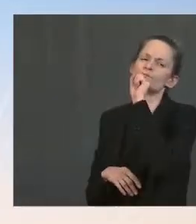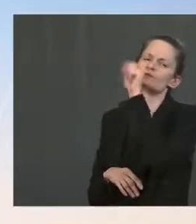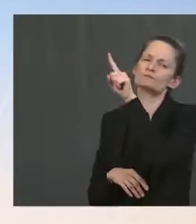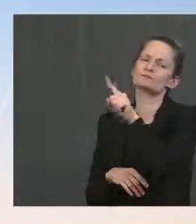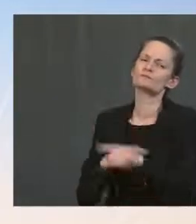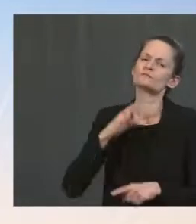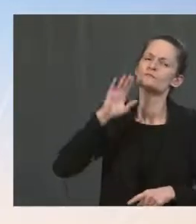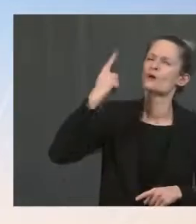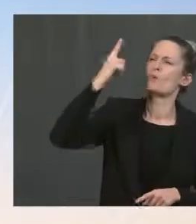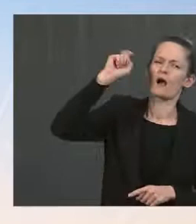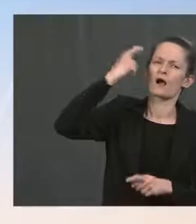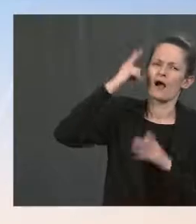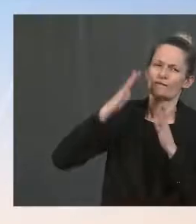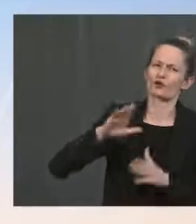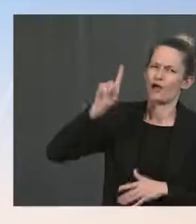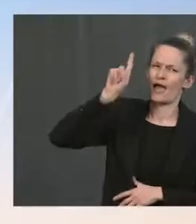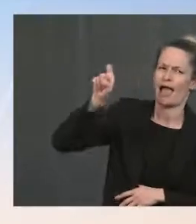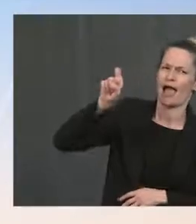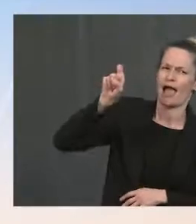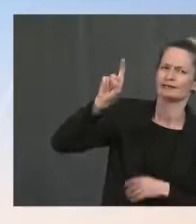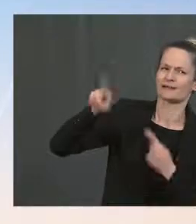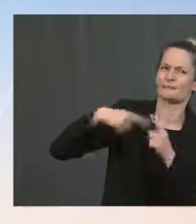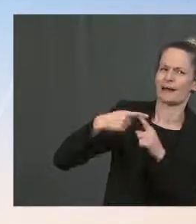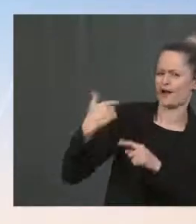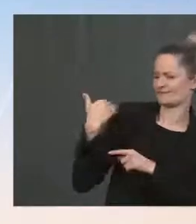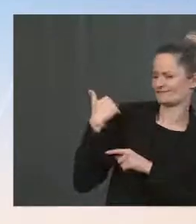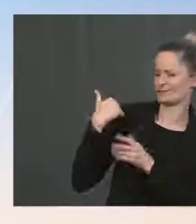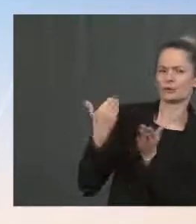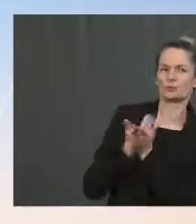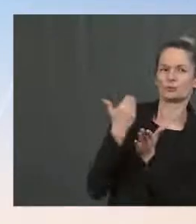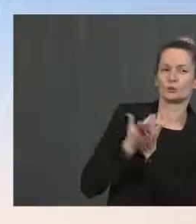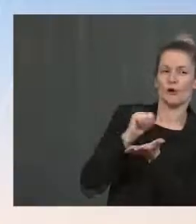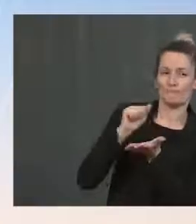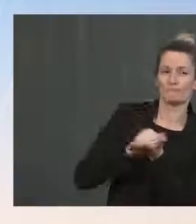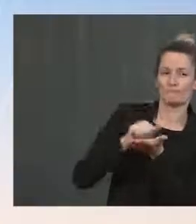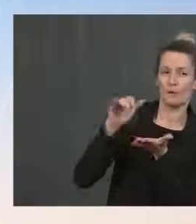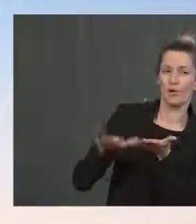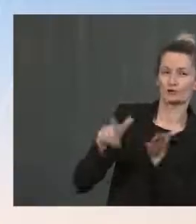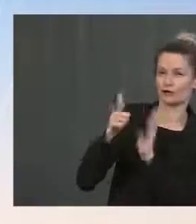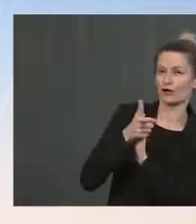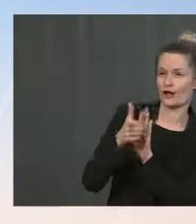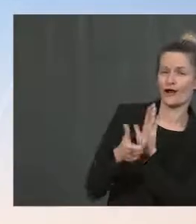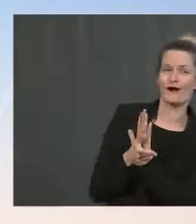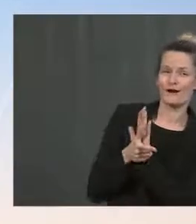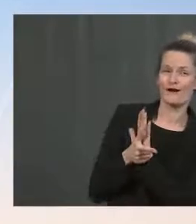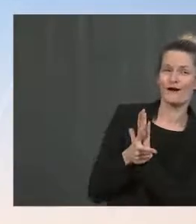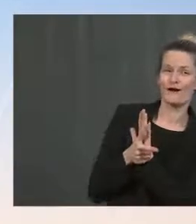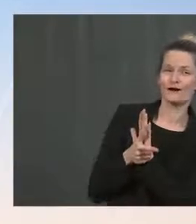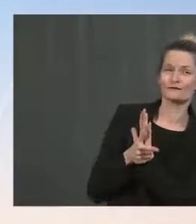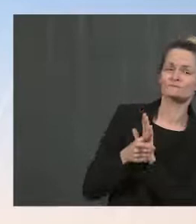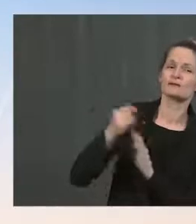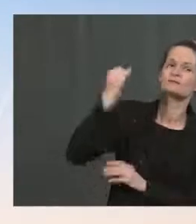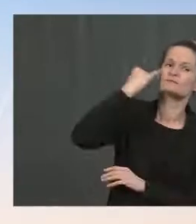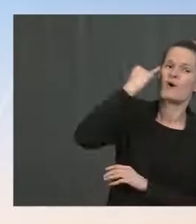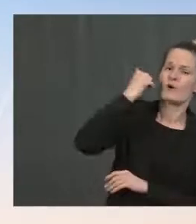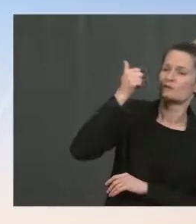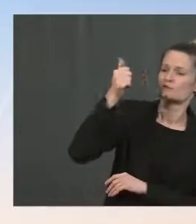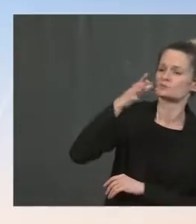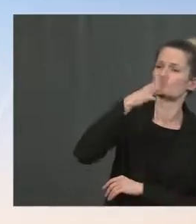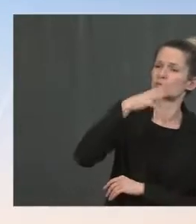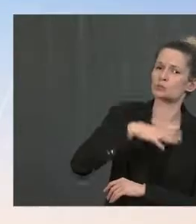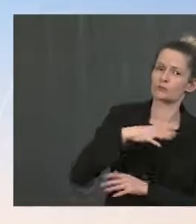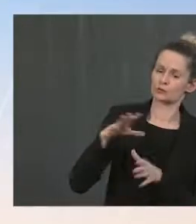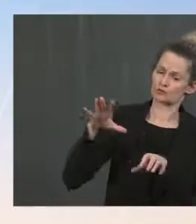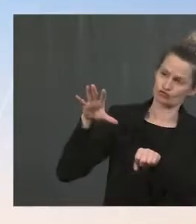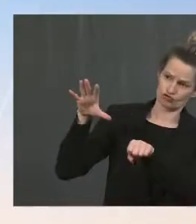don't know if you heard his comments, but he said his answer to that question was that Texas will work tirelessly to make sure that we eliminate rapists off the street. I'm